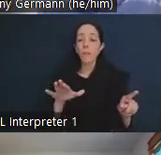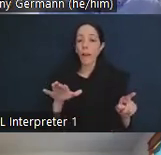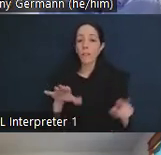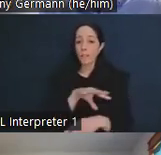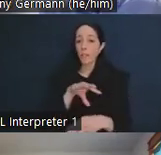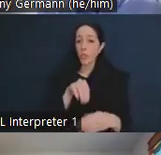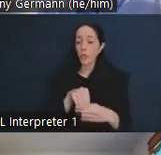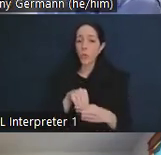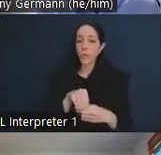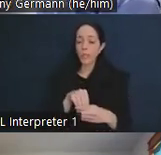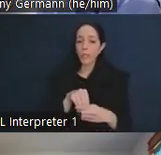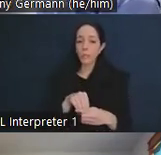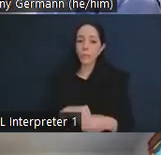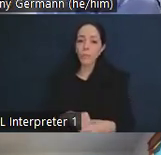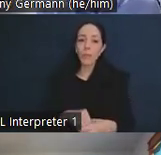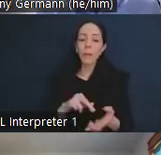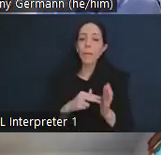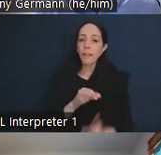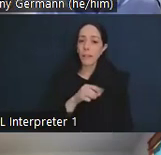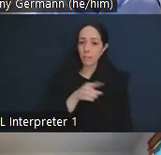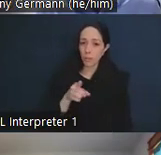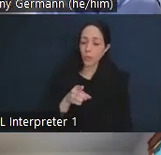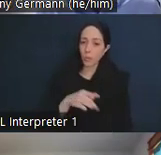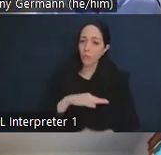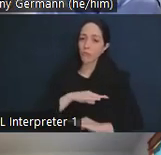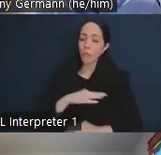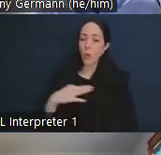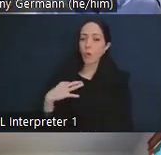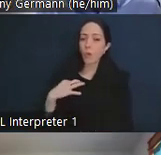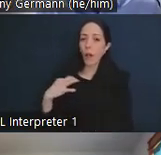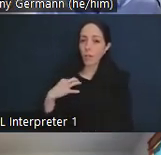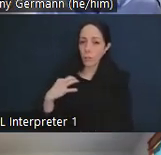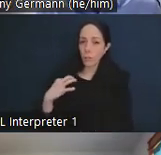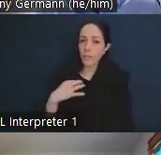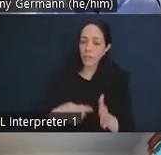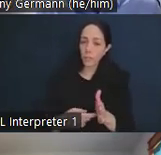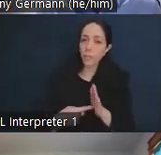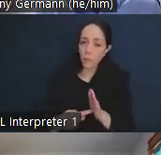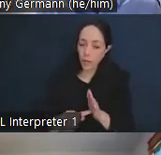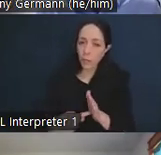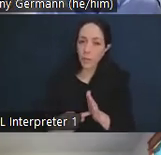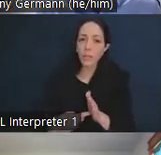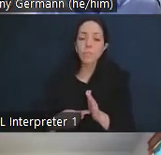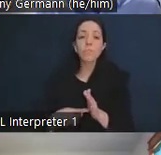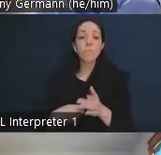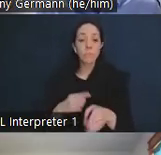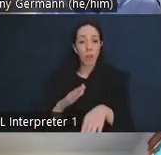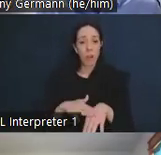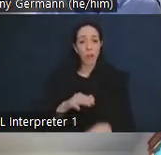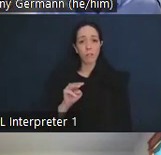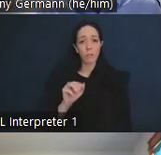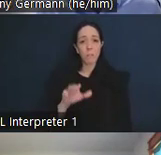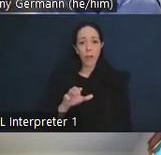So anybody who meets the eligibility requirement, who's on the MAC or on its